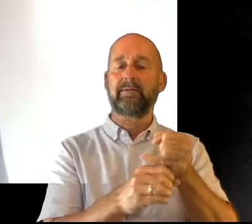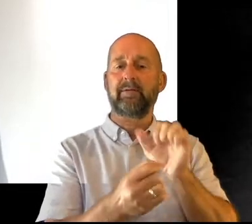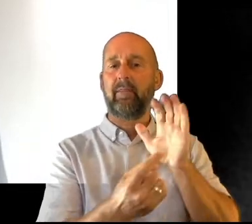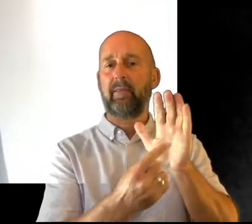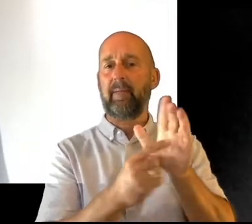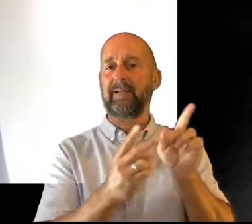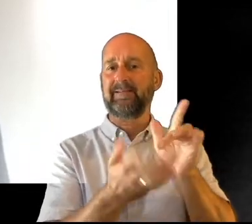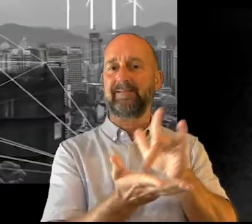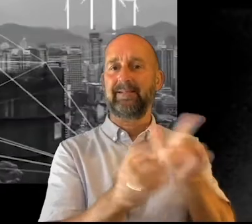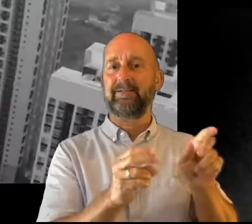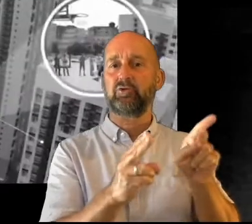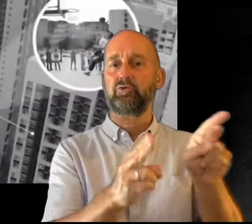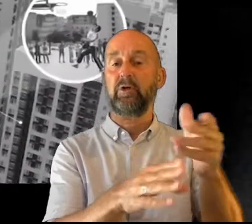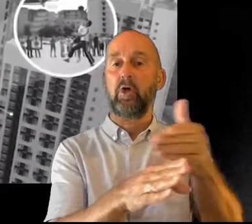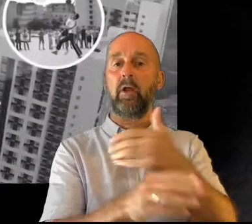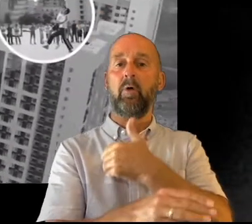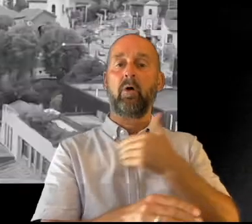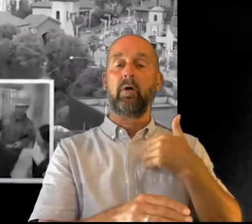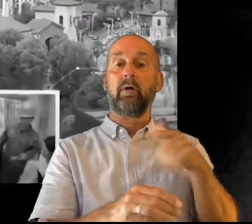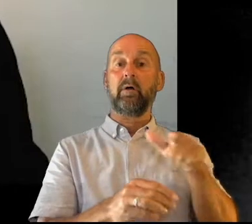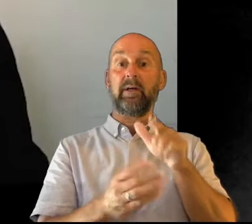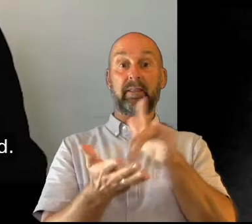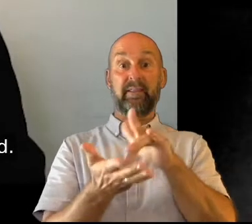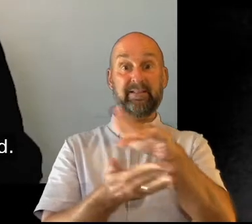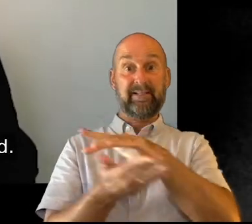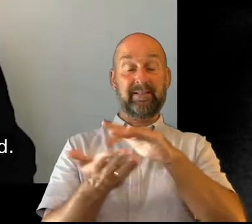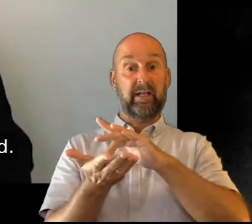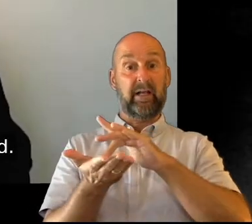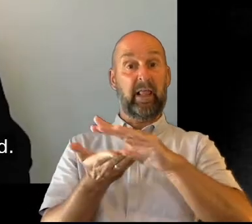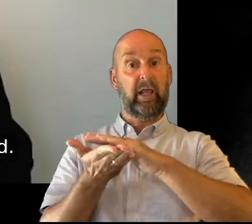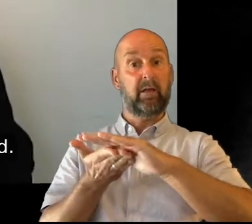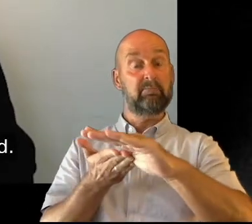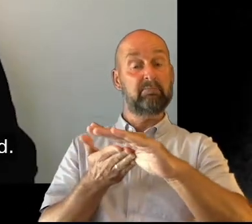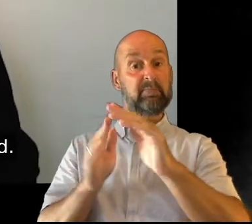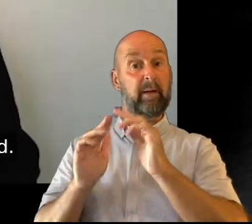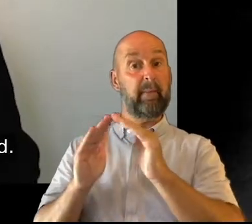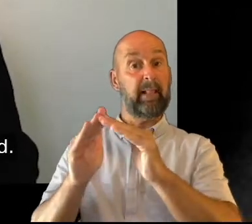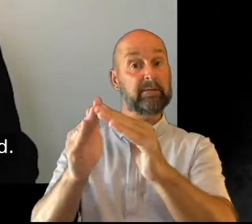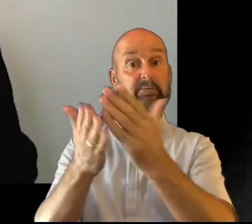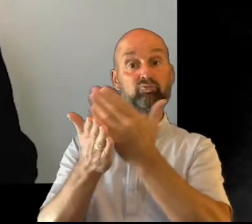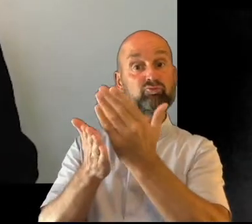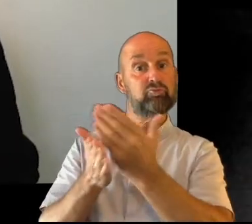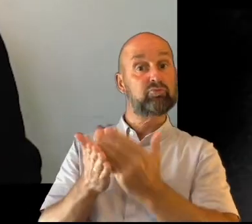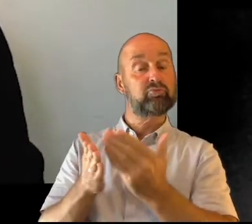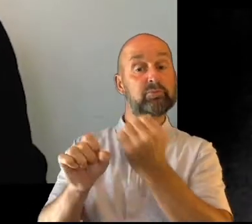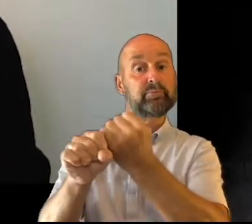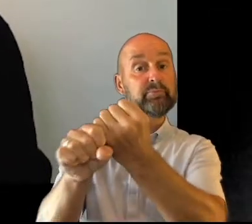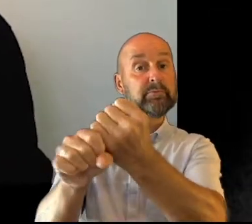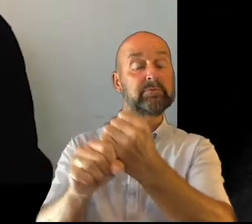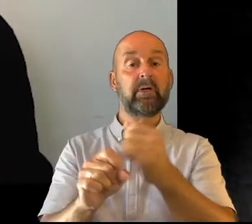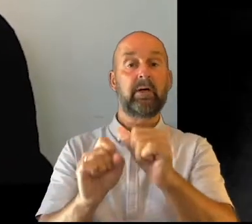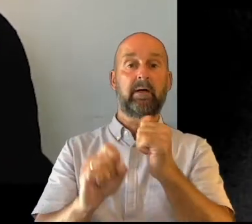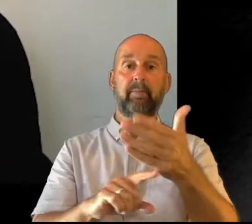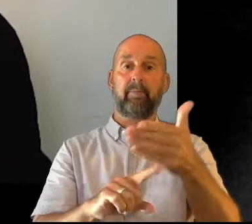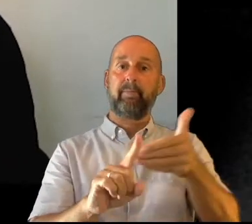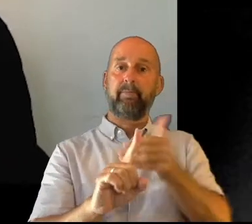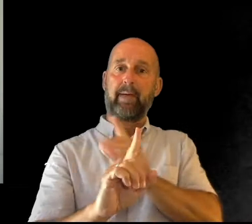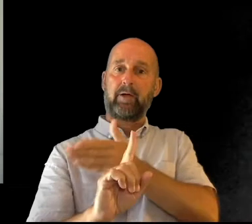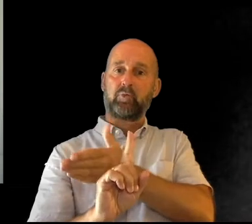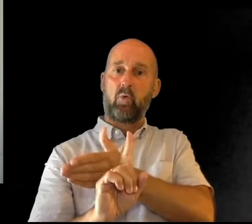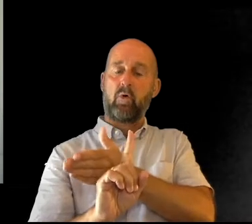street. Early morning. On the clean streets of the city, buildings are cared for and maintained. Samrah's waiting at the back door of a